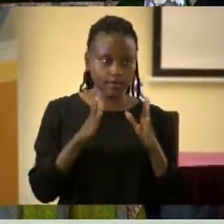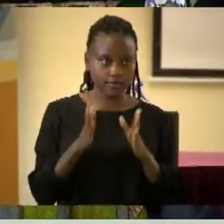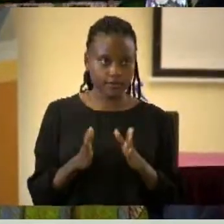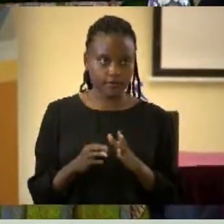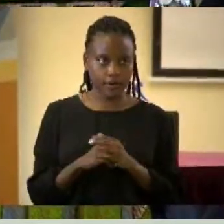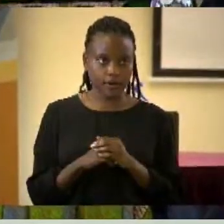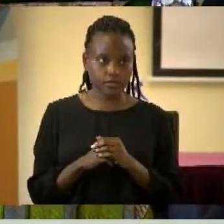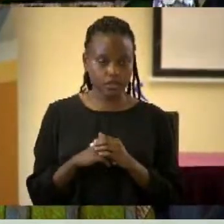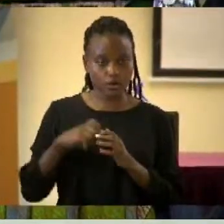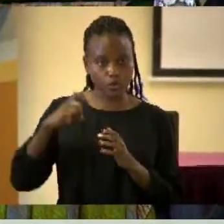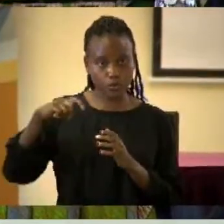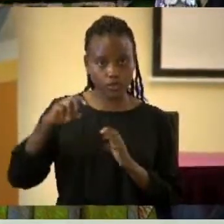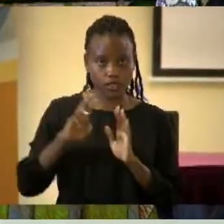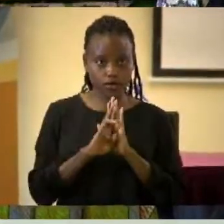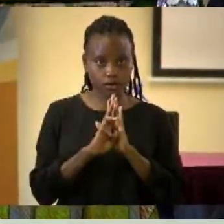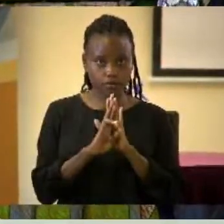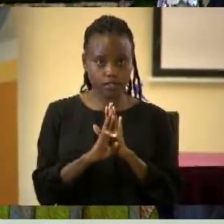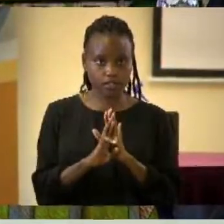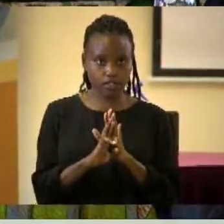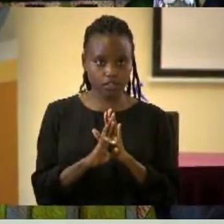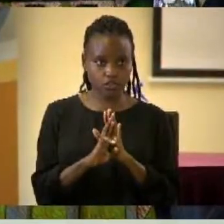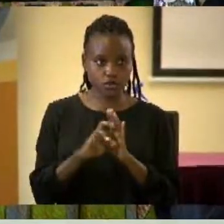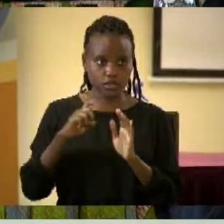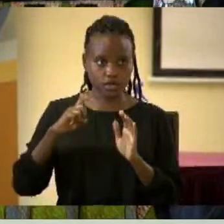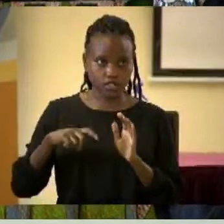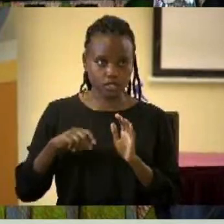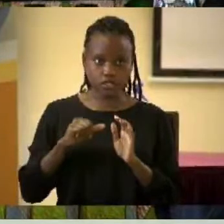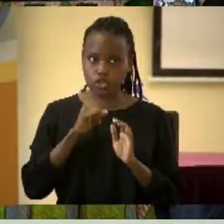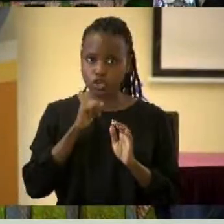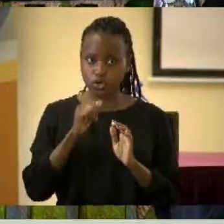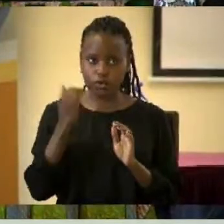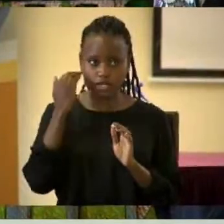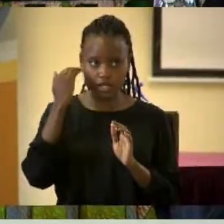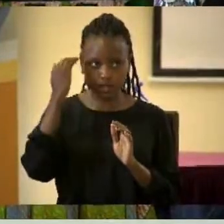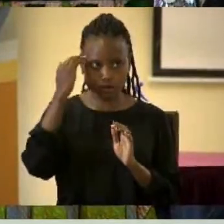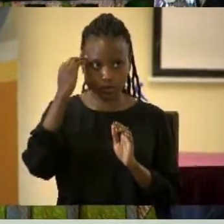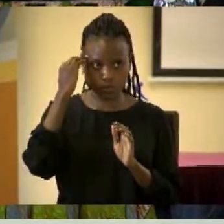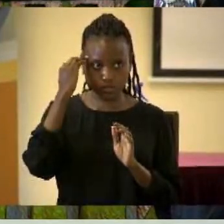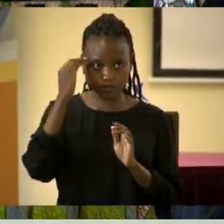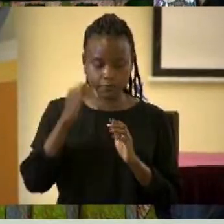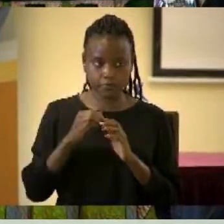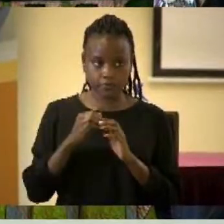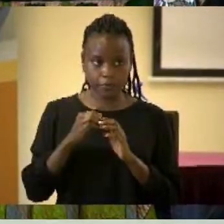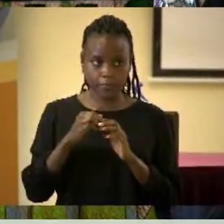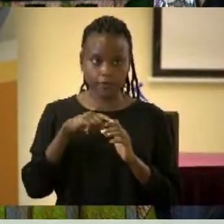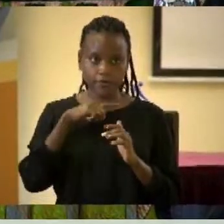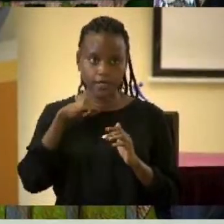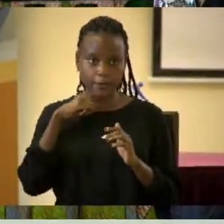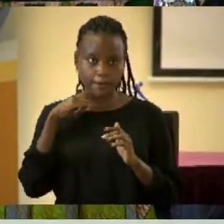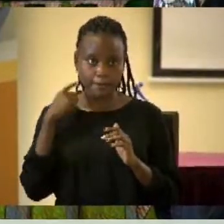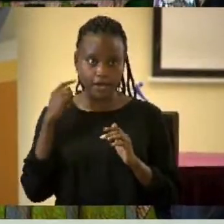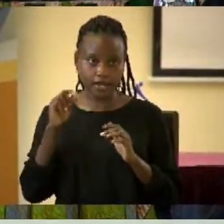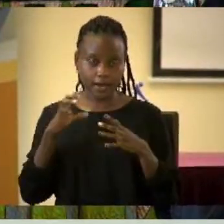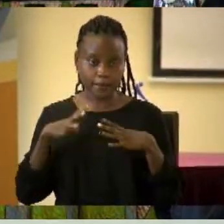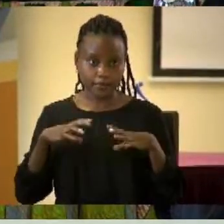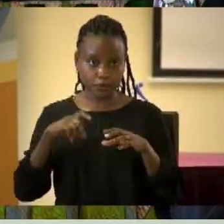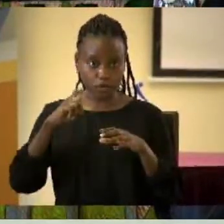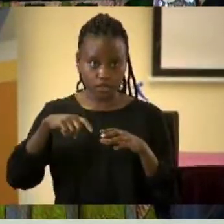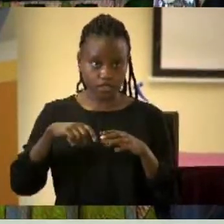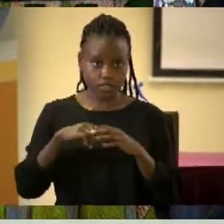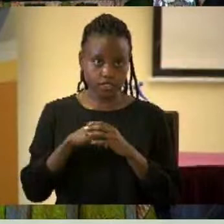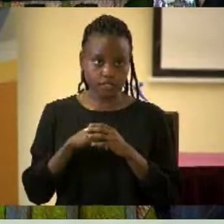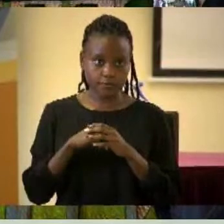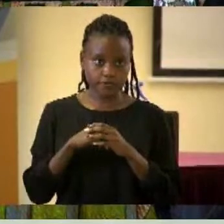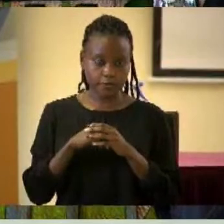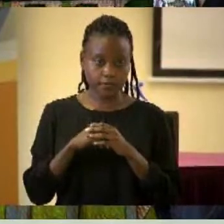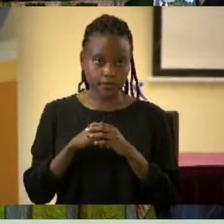need representation don't need it only at the court stage. Even murder suspects need it at police station level. So there seems to be